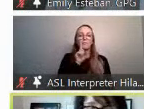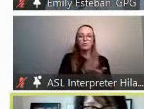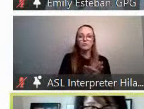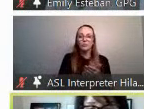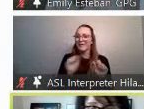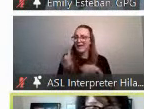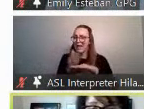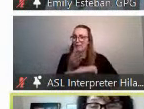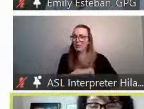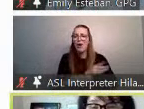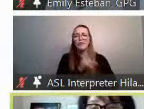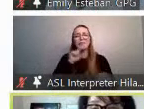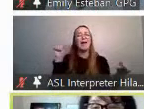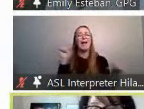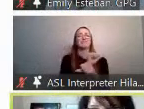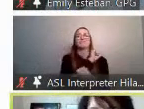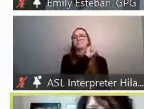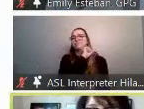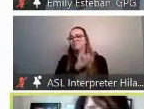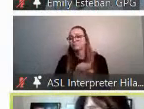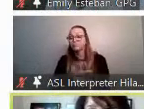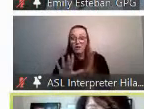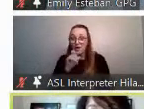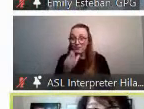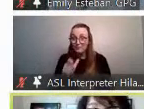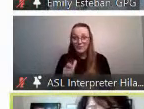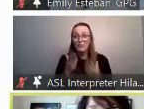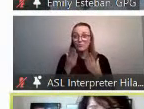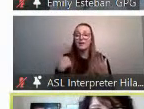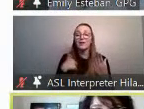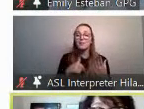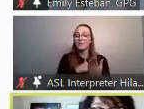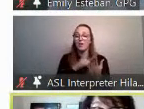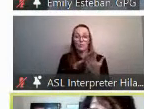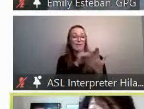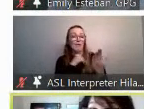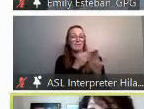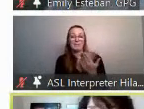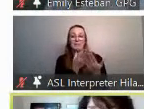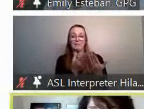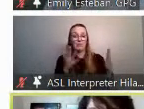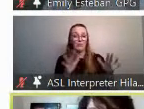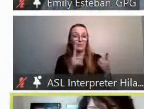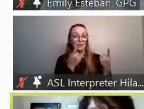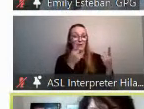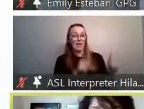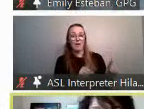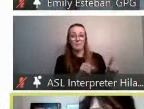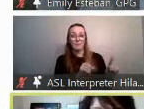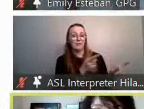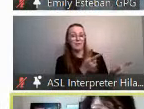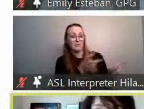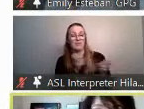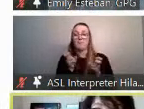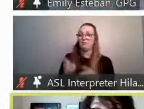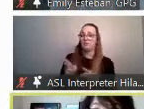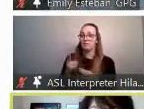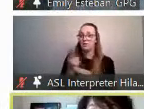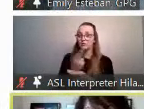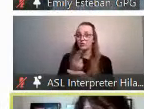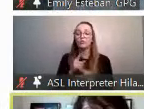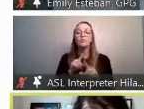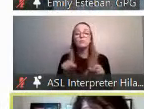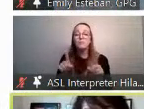Certainly, and there are, I'm not recommending we replicate what is being done. I do think it's important for us to think, though,